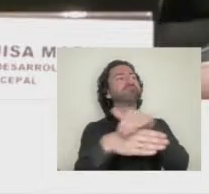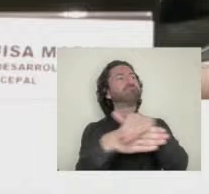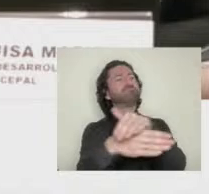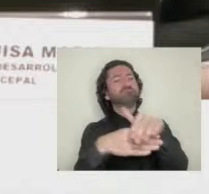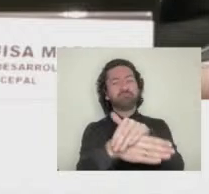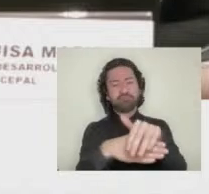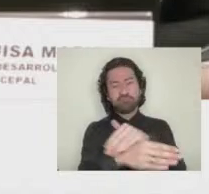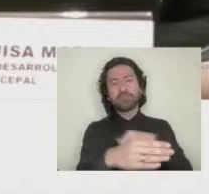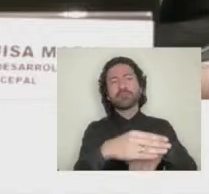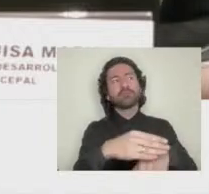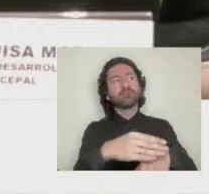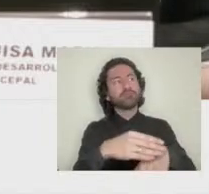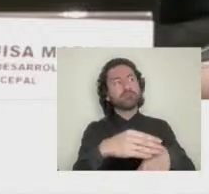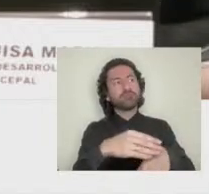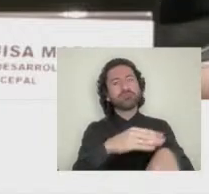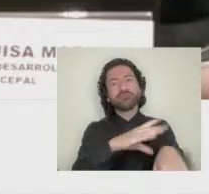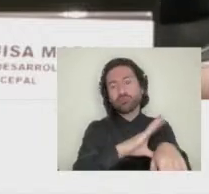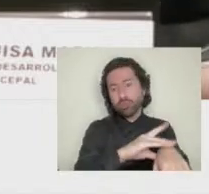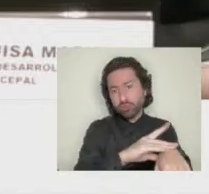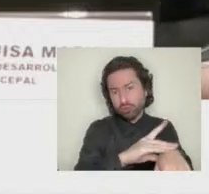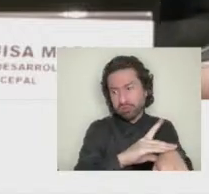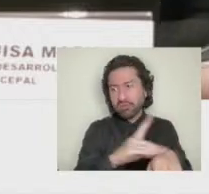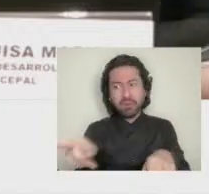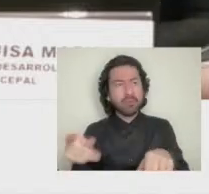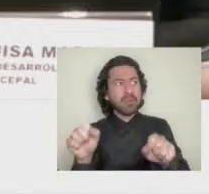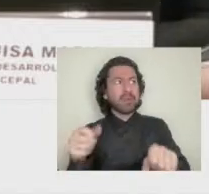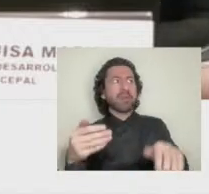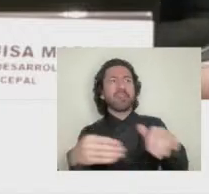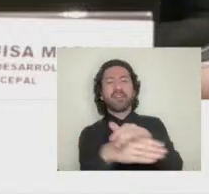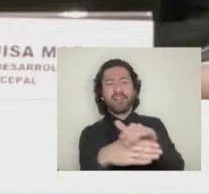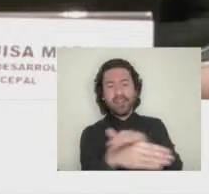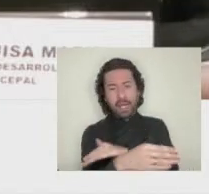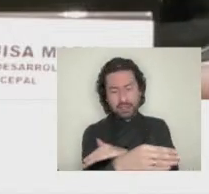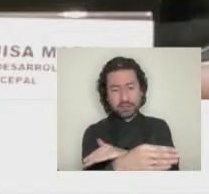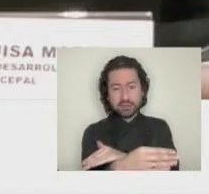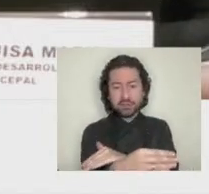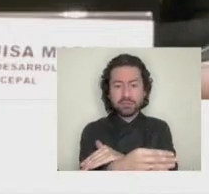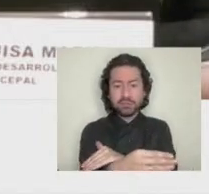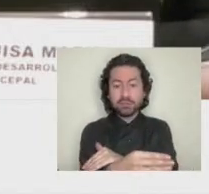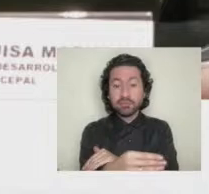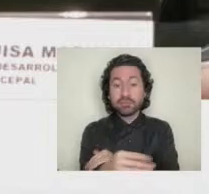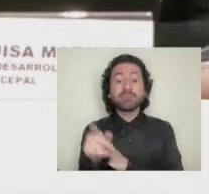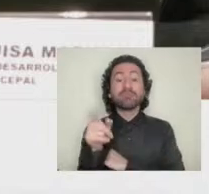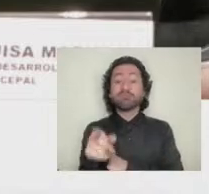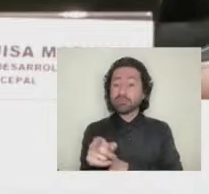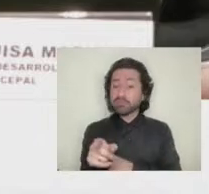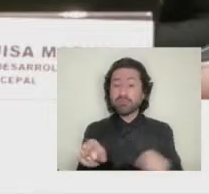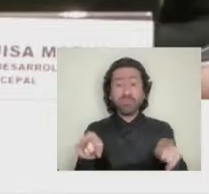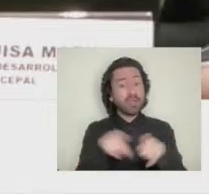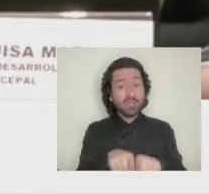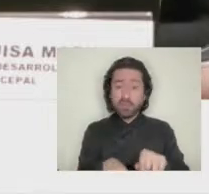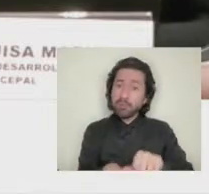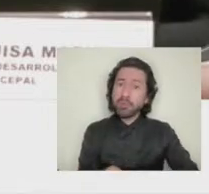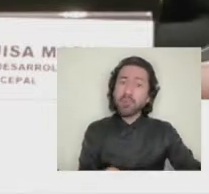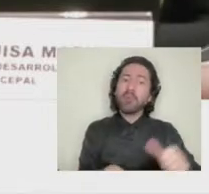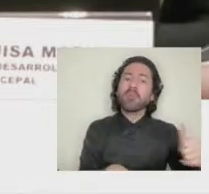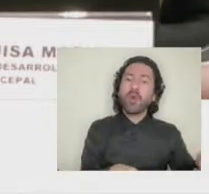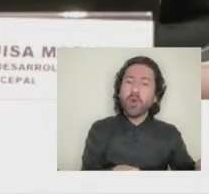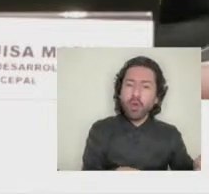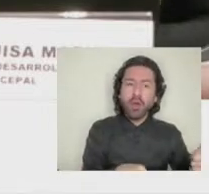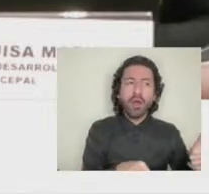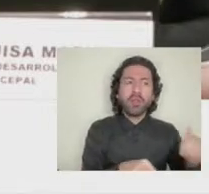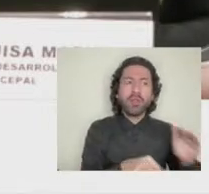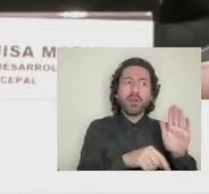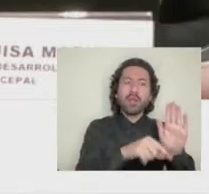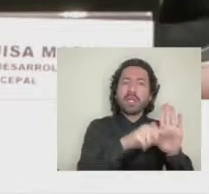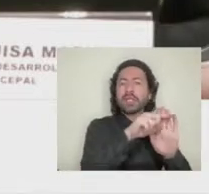role when there's less access to education. You see less access to healthcare. This is something we see under other indicators. I'm not going to